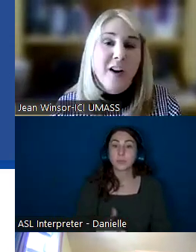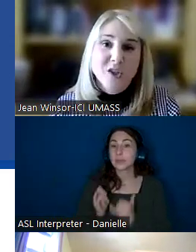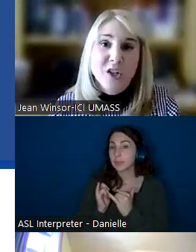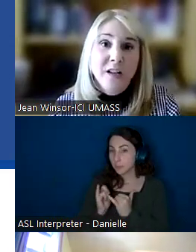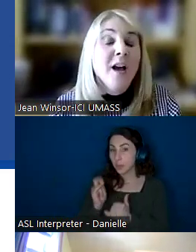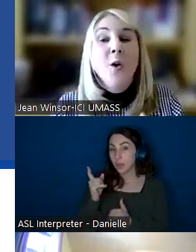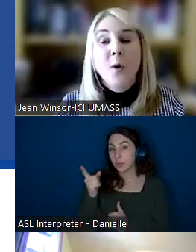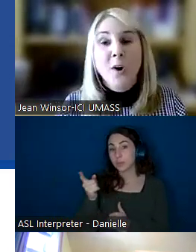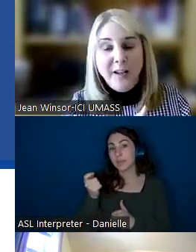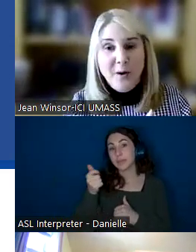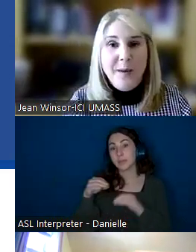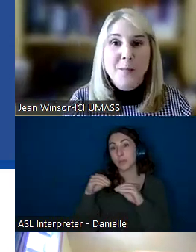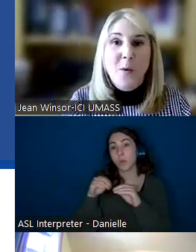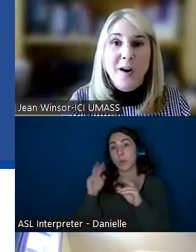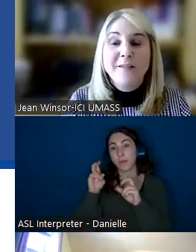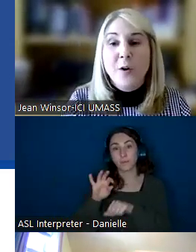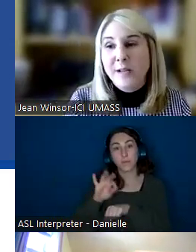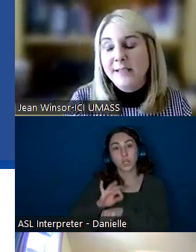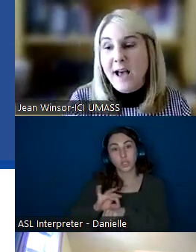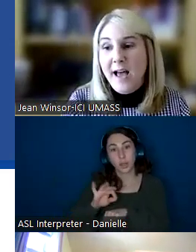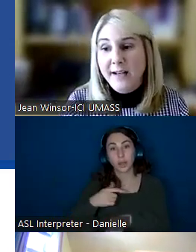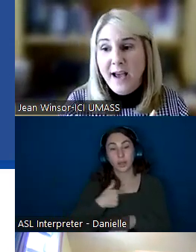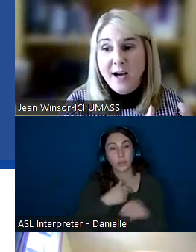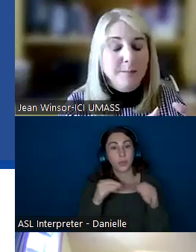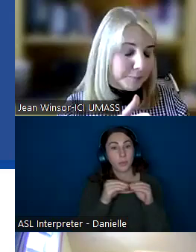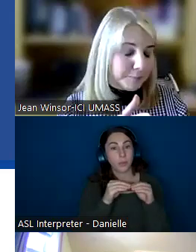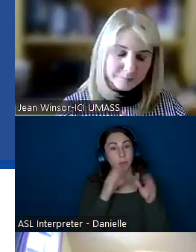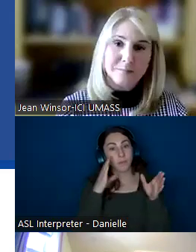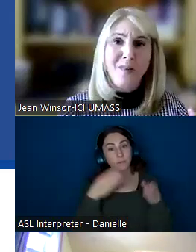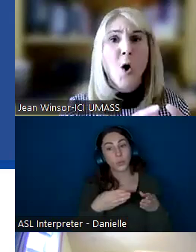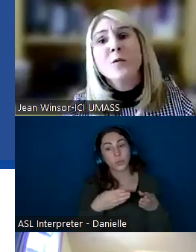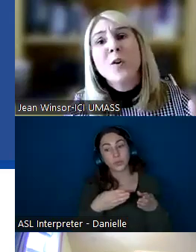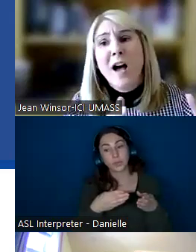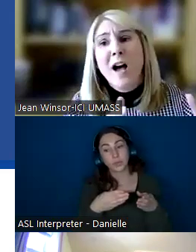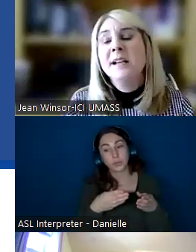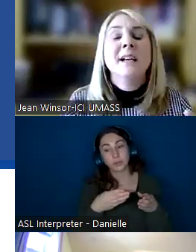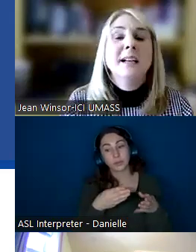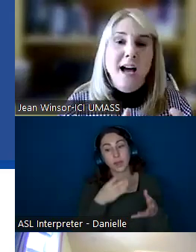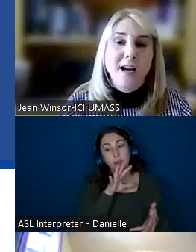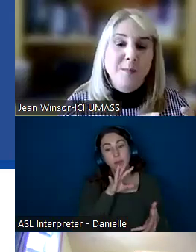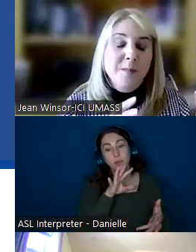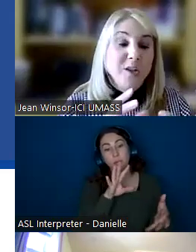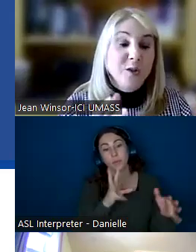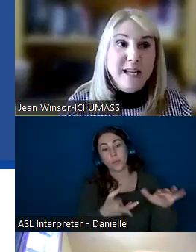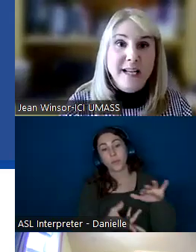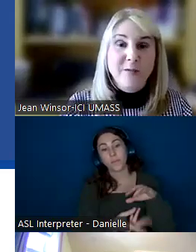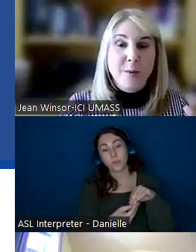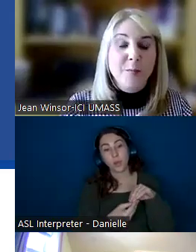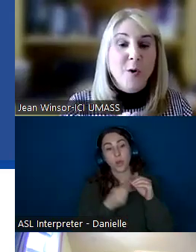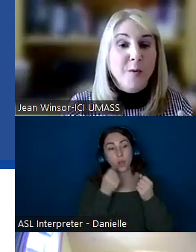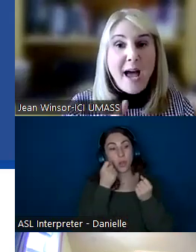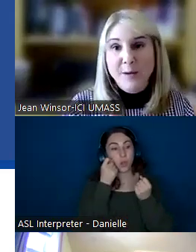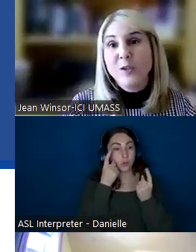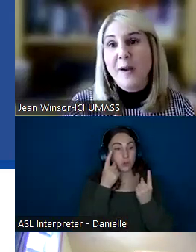more functional. We're a little bit more focused on overall understanding from